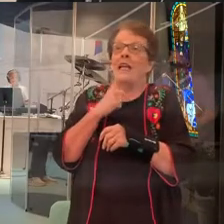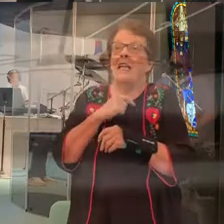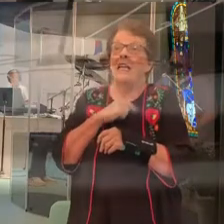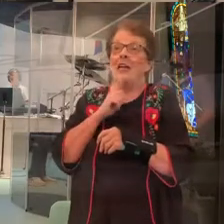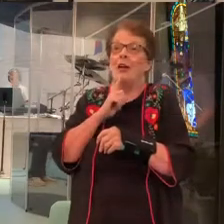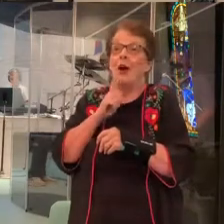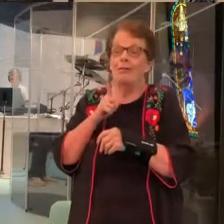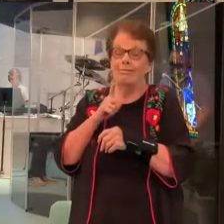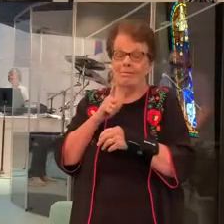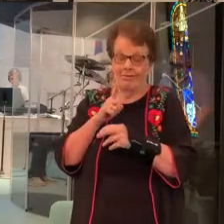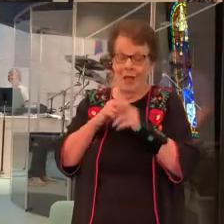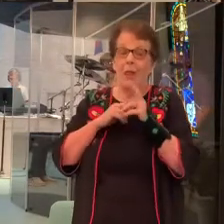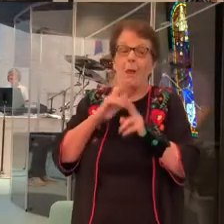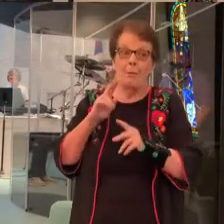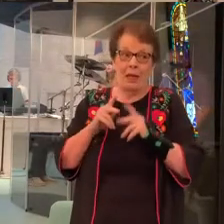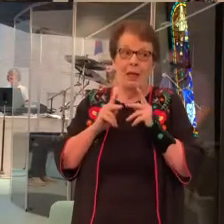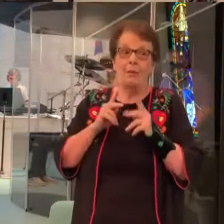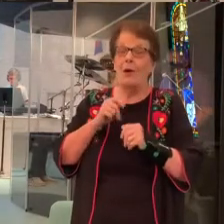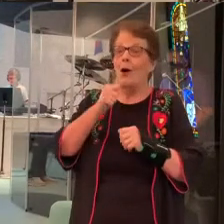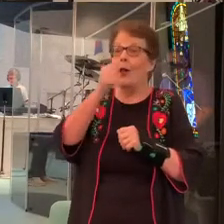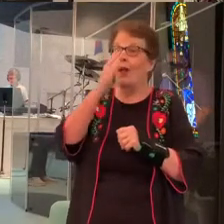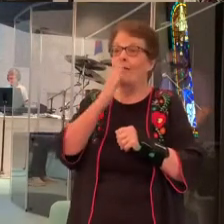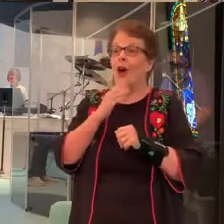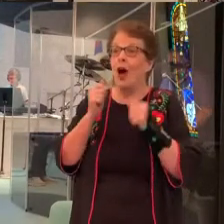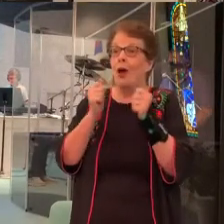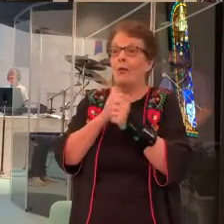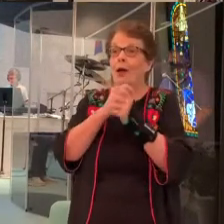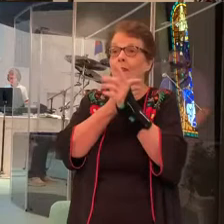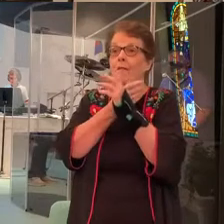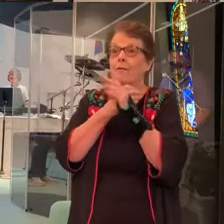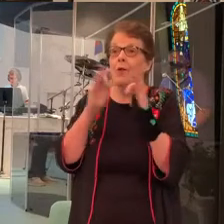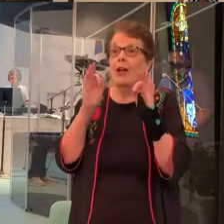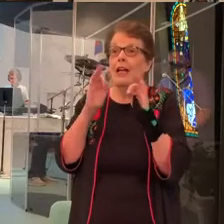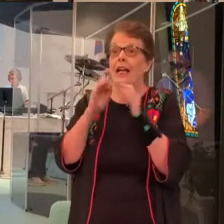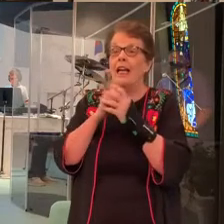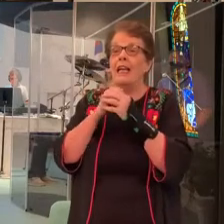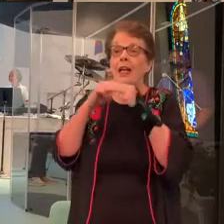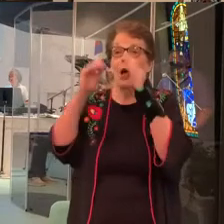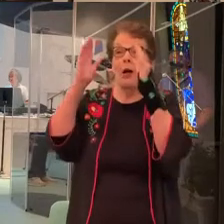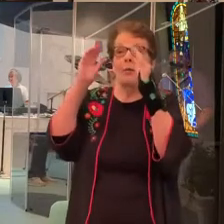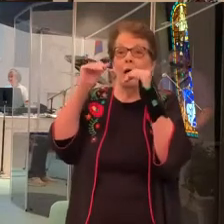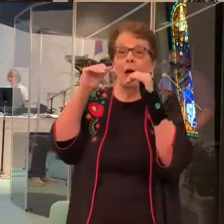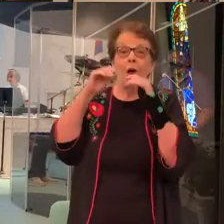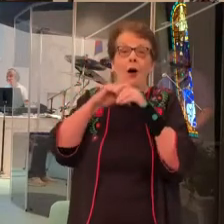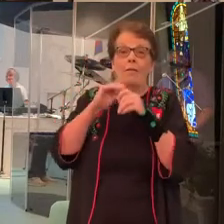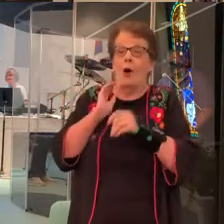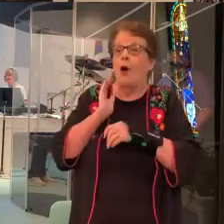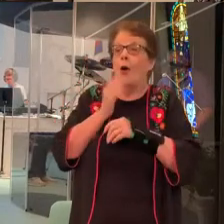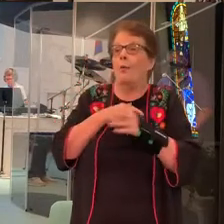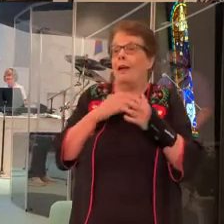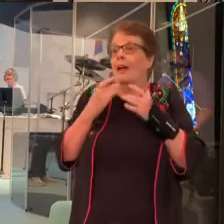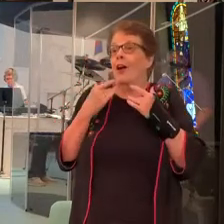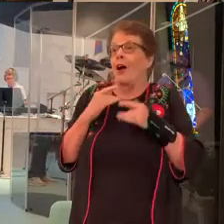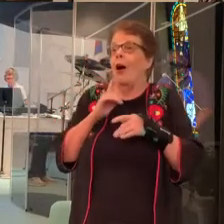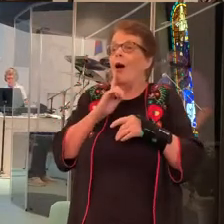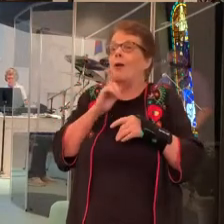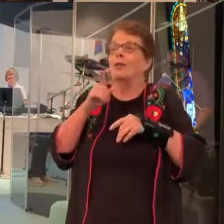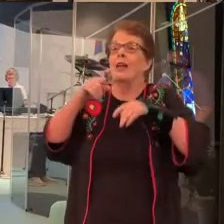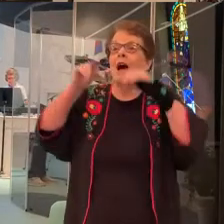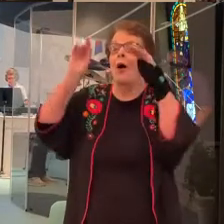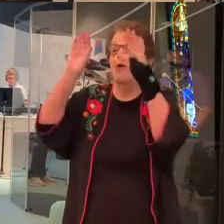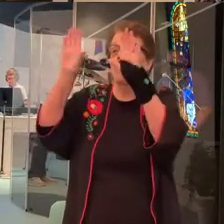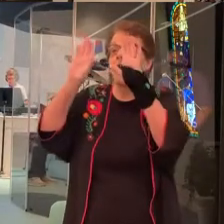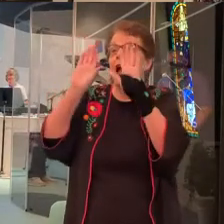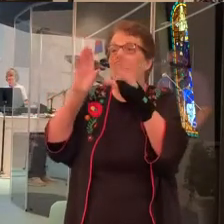love. We are the people of God with the freedom of hope in our